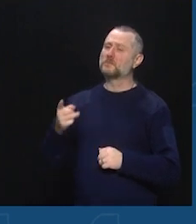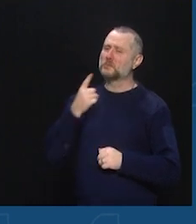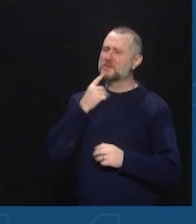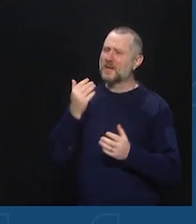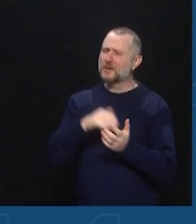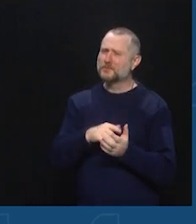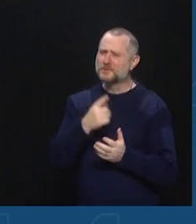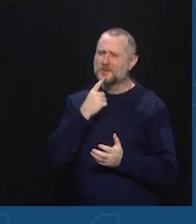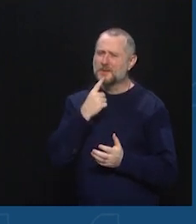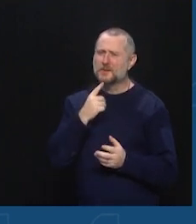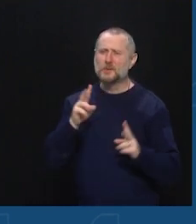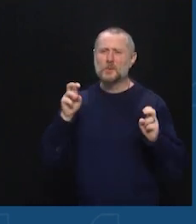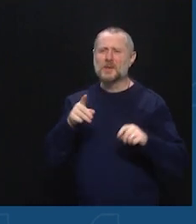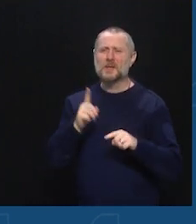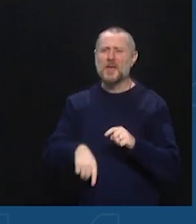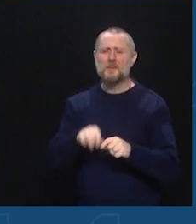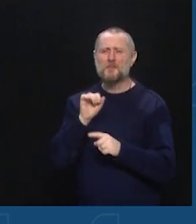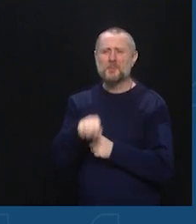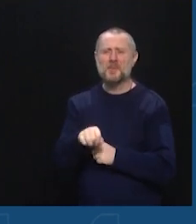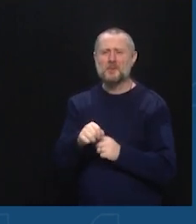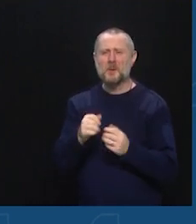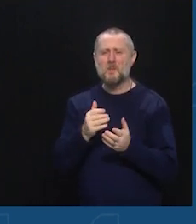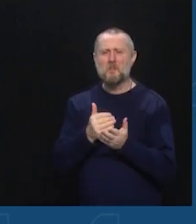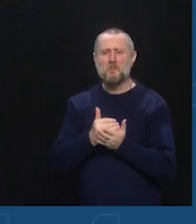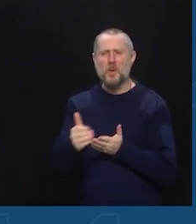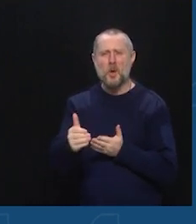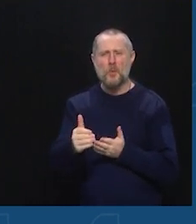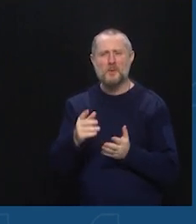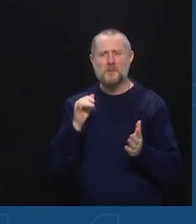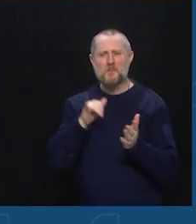You're not going to beat a plow, no way, no how?